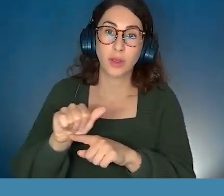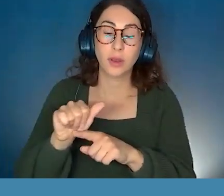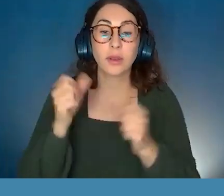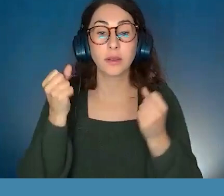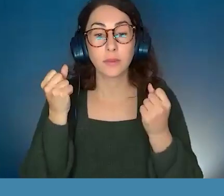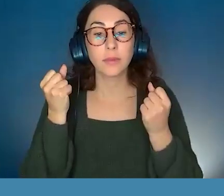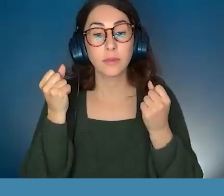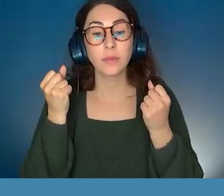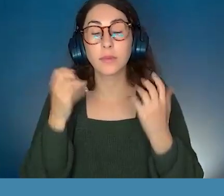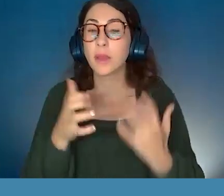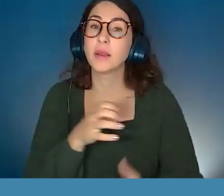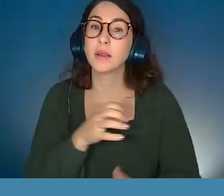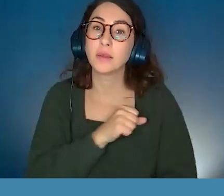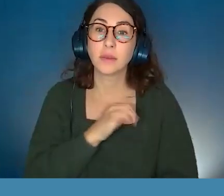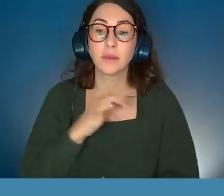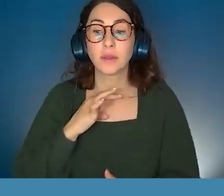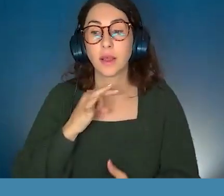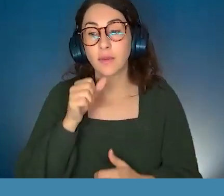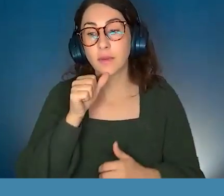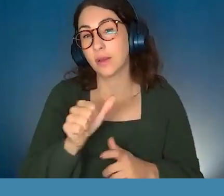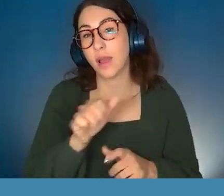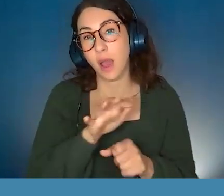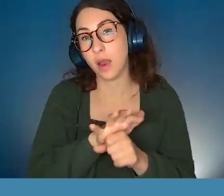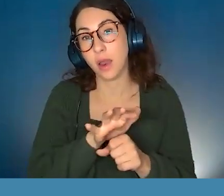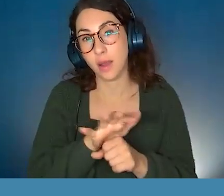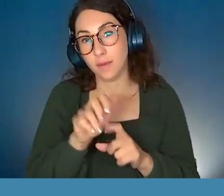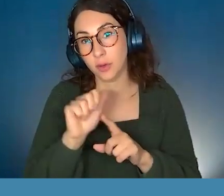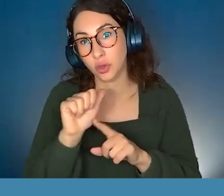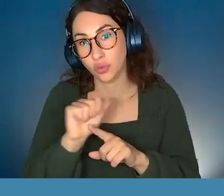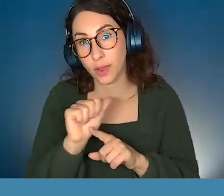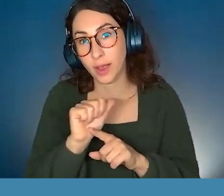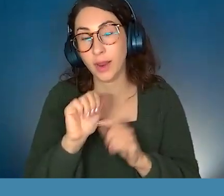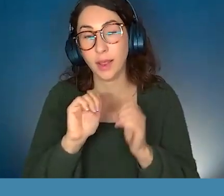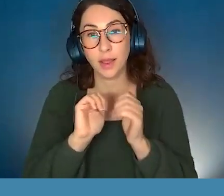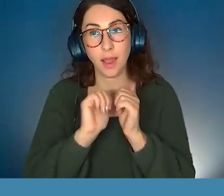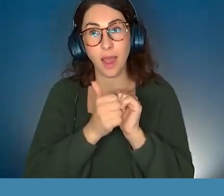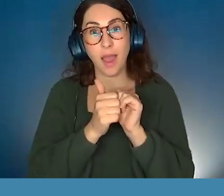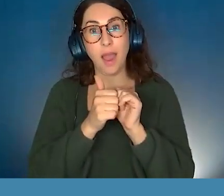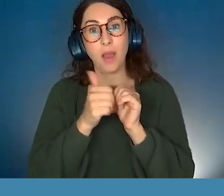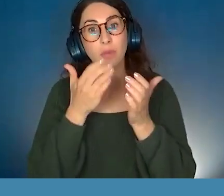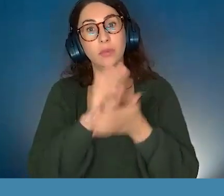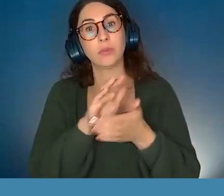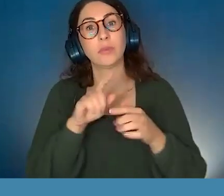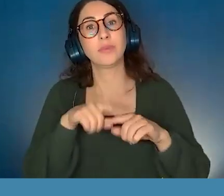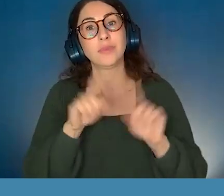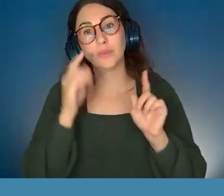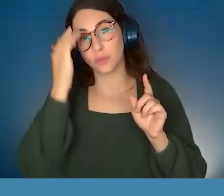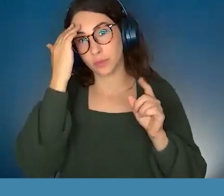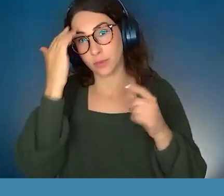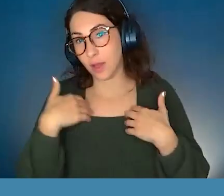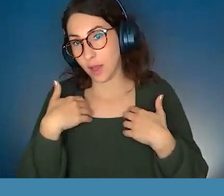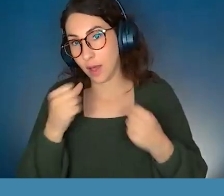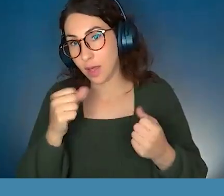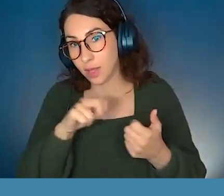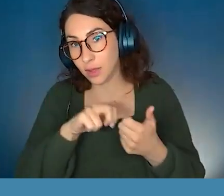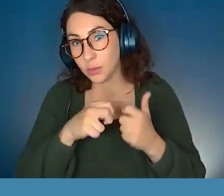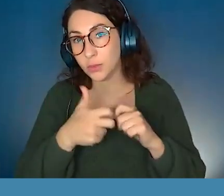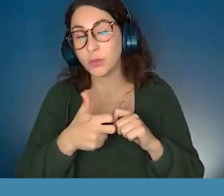are undertrained in regards to how to handle different types of mental health issues and different types of